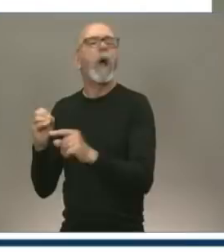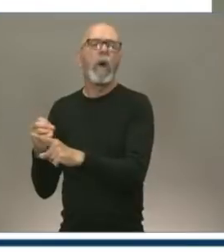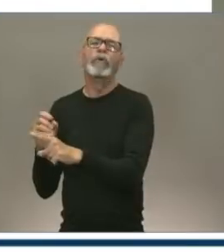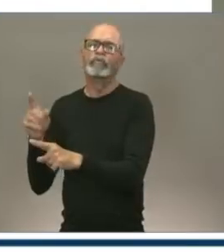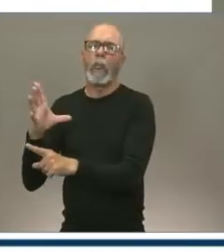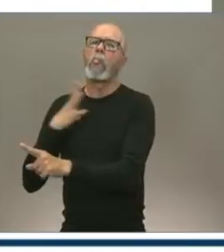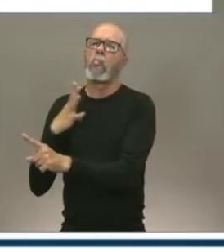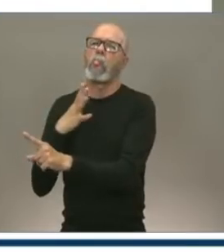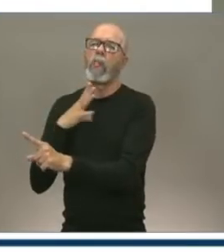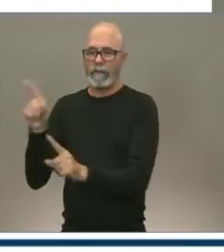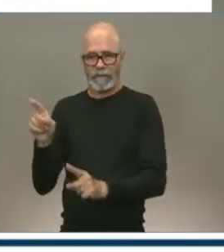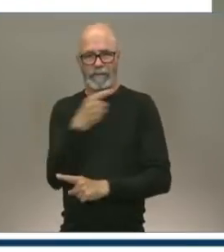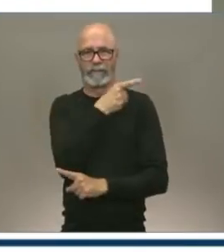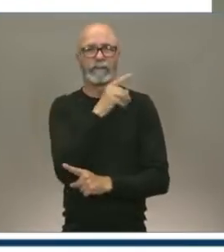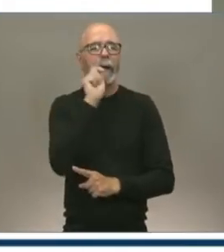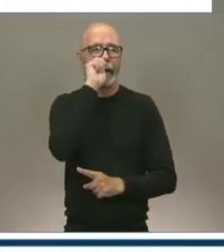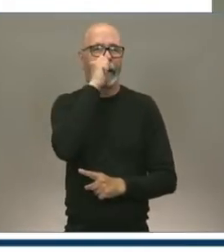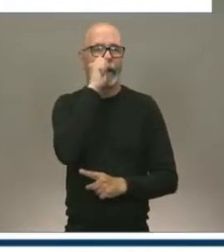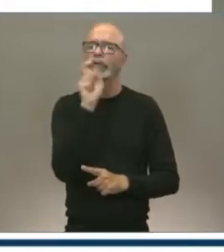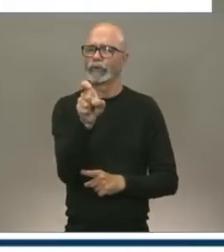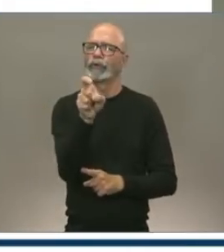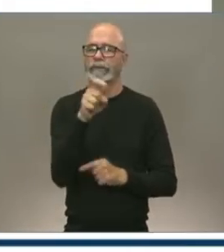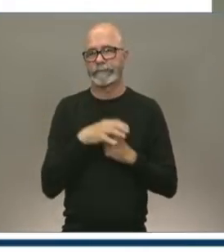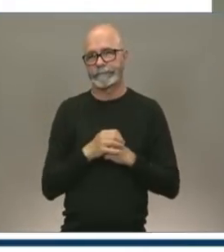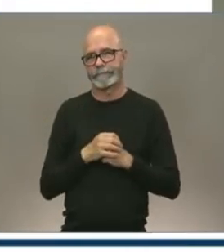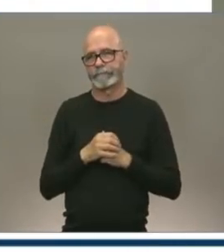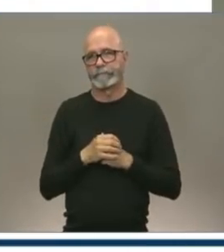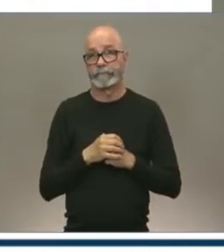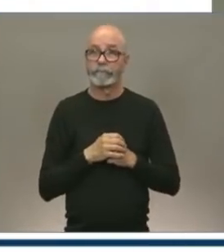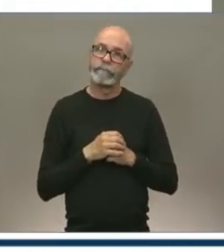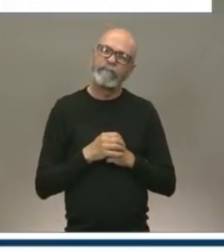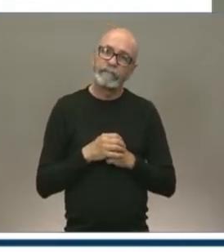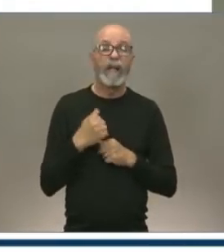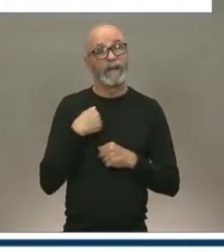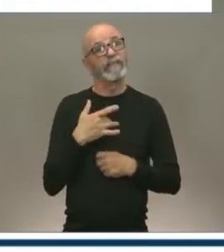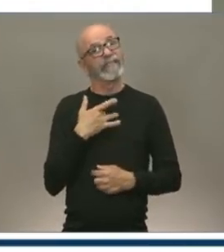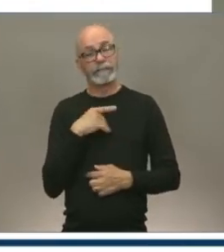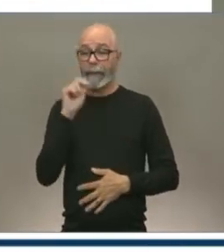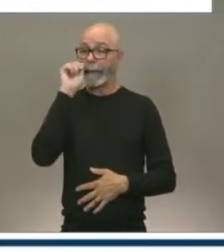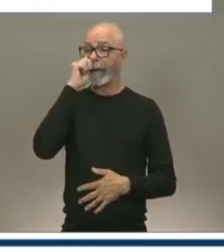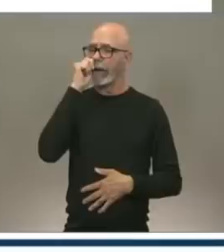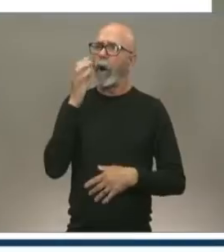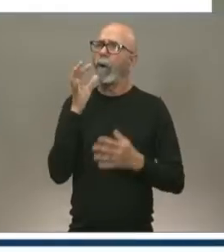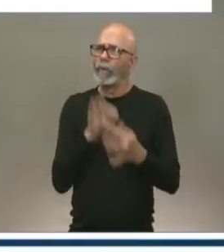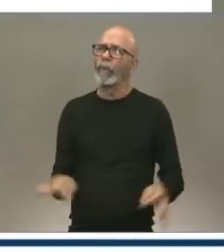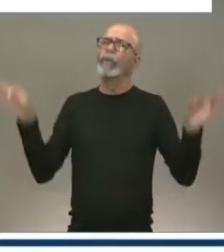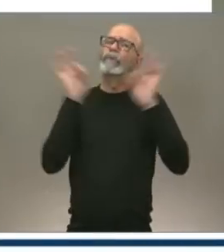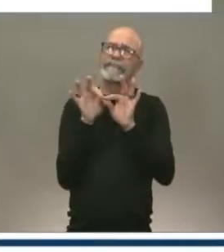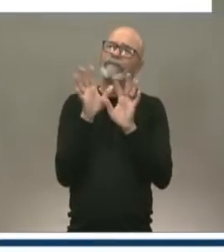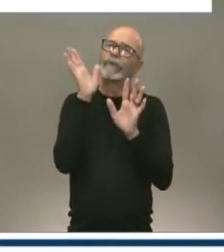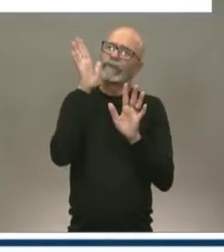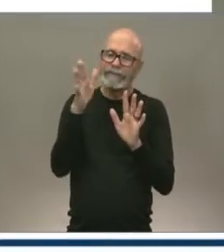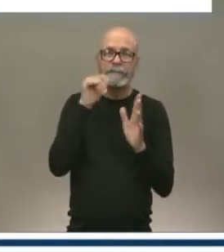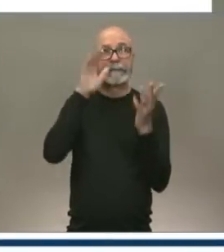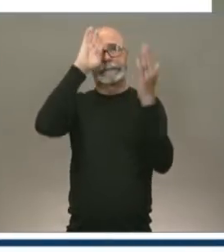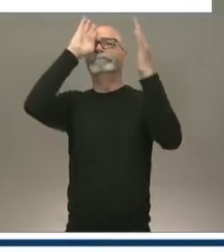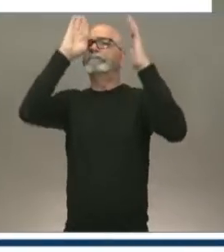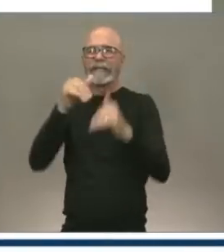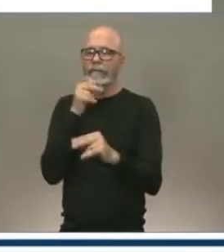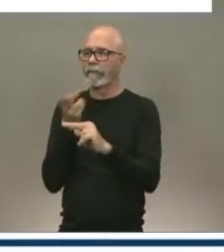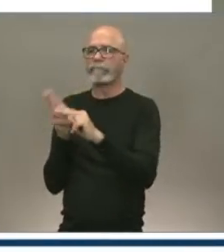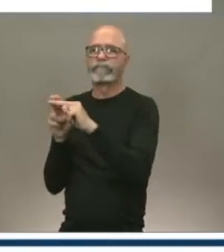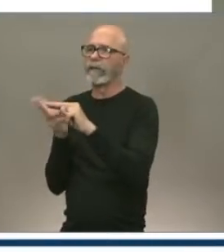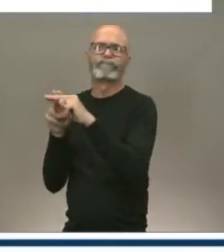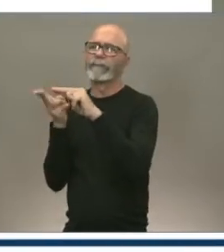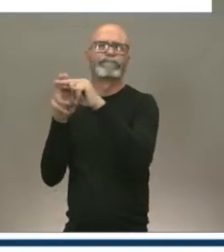COVID-19. Given all this testing, we fully expect to see higher case numbers because we are looking for cases more than ever,